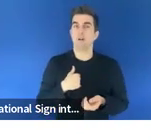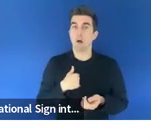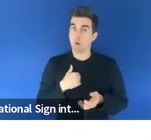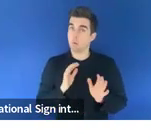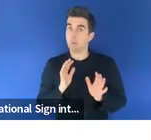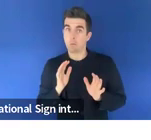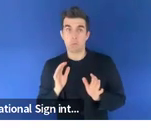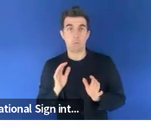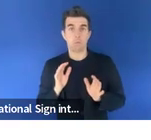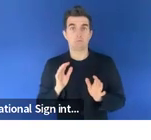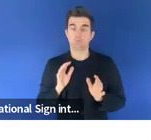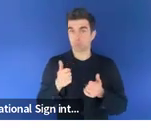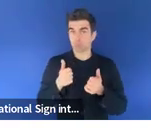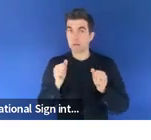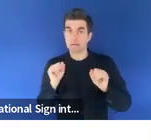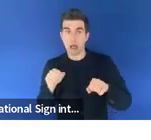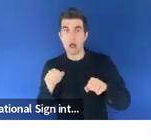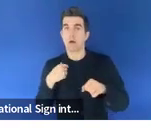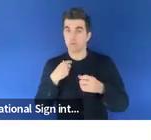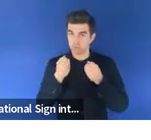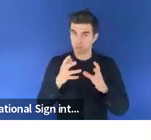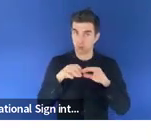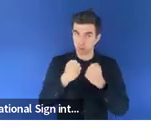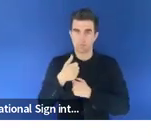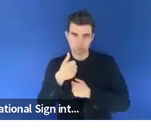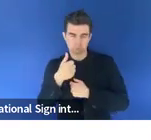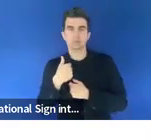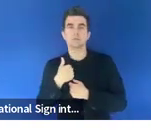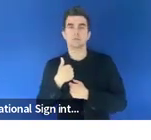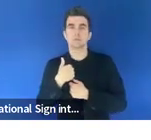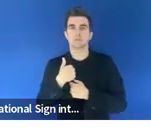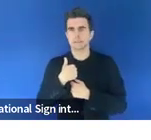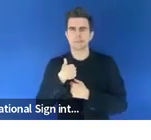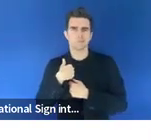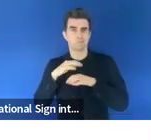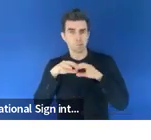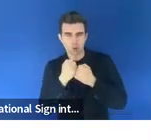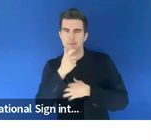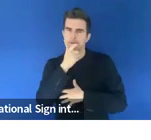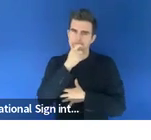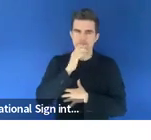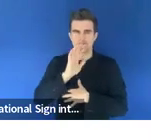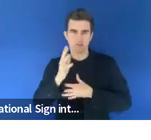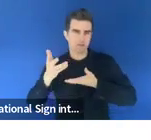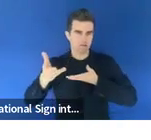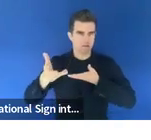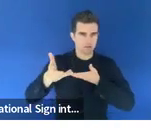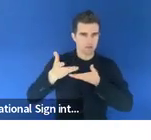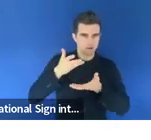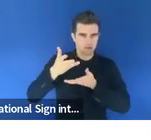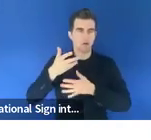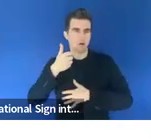L, look at the market. So analyze those trends in the competition. So before I came on this webinar, I